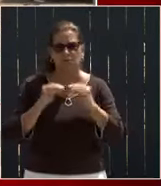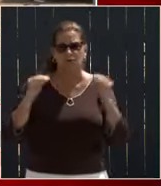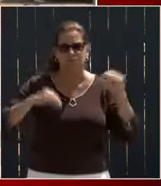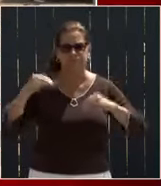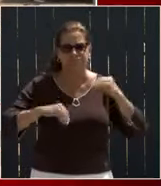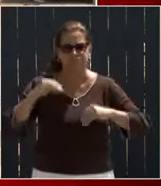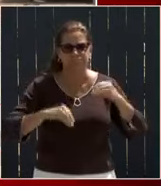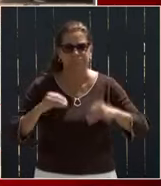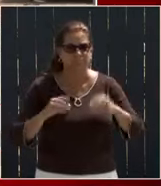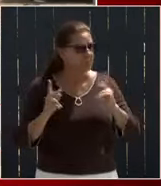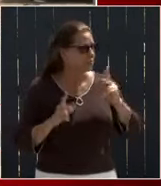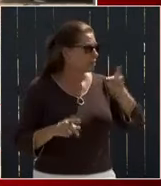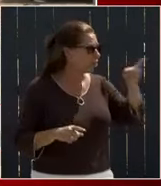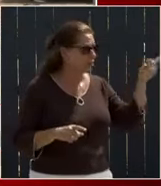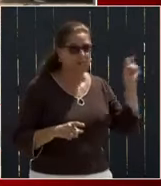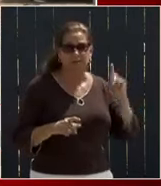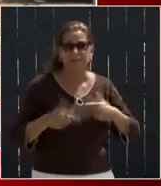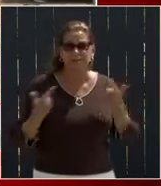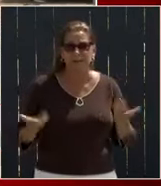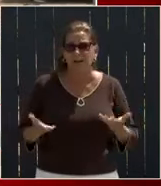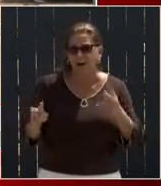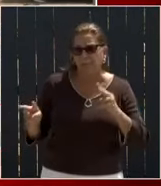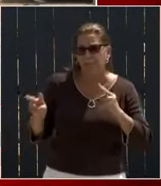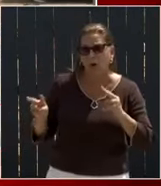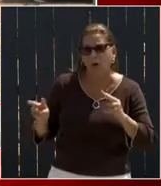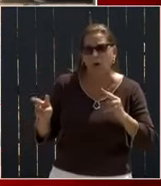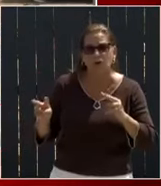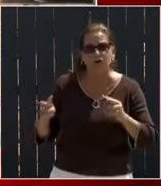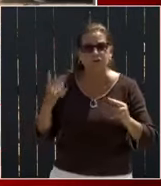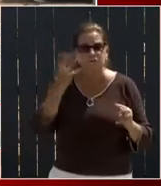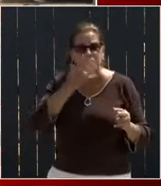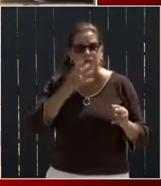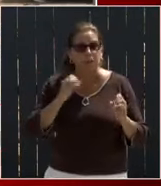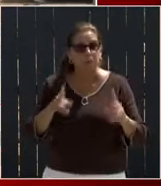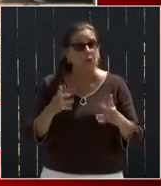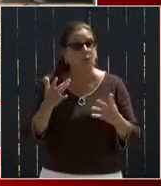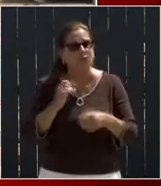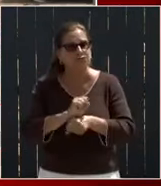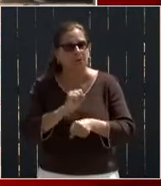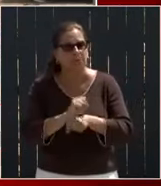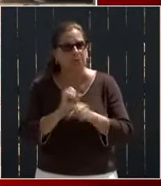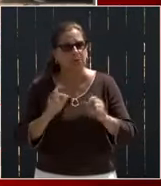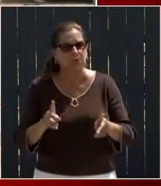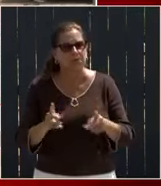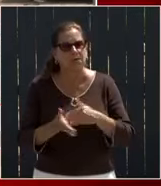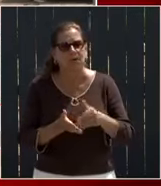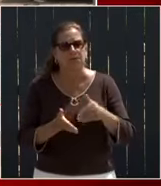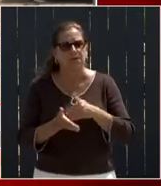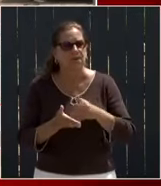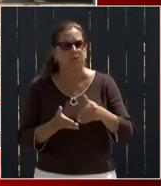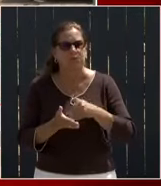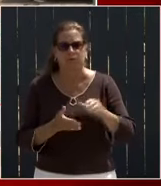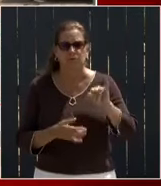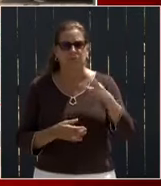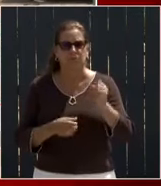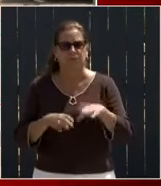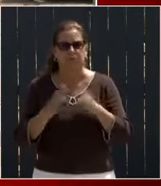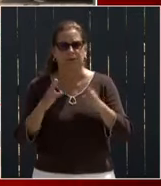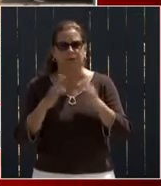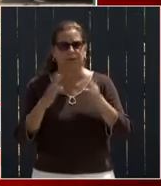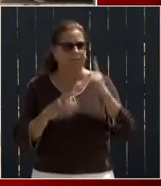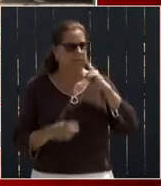to Skyland, and look at the opportunities. Look at the openings that are going to be happening now as a result of this.